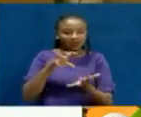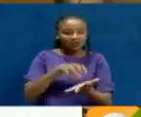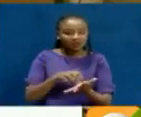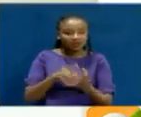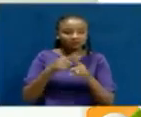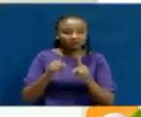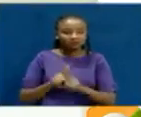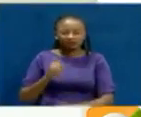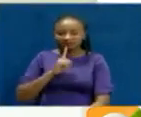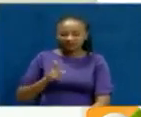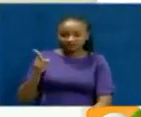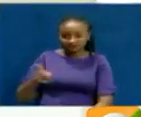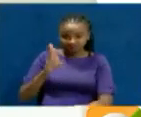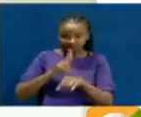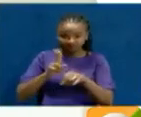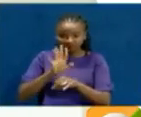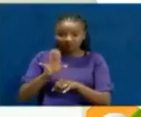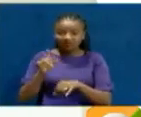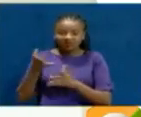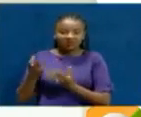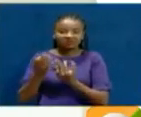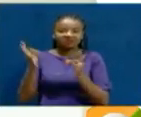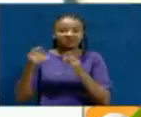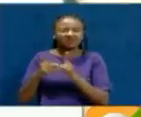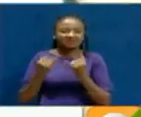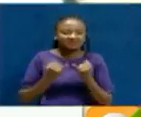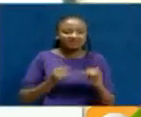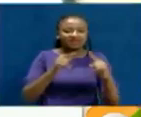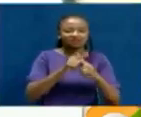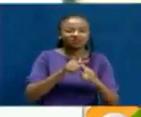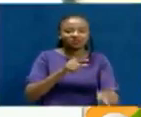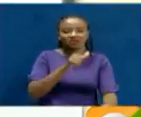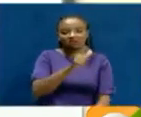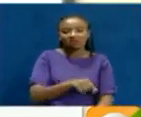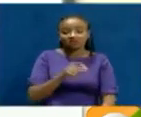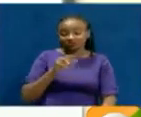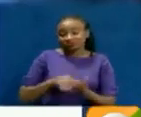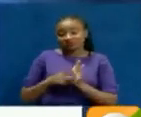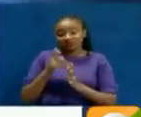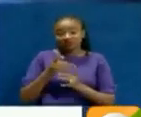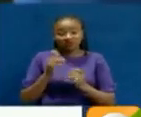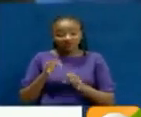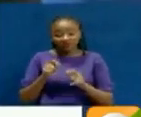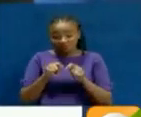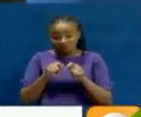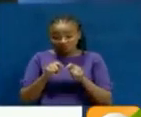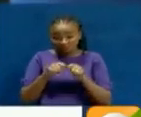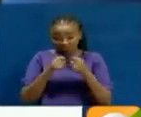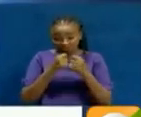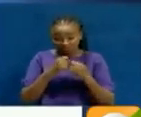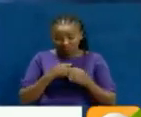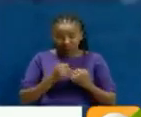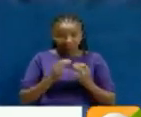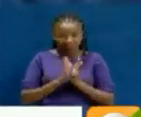the accused used his freedom to try and commit the offence and that interference with witnesses will not be taken